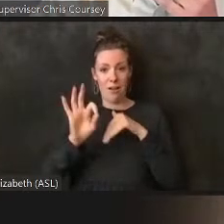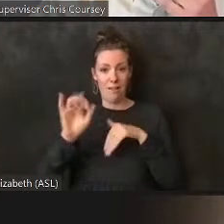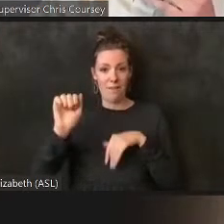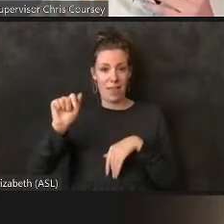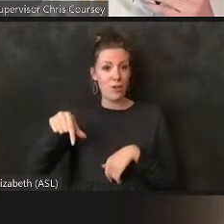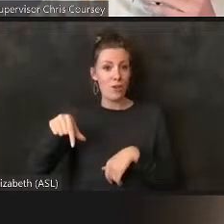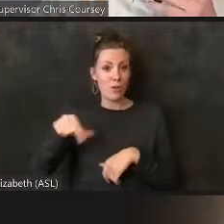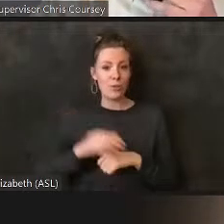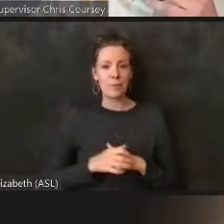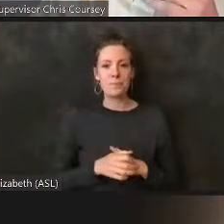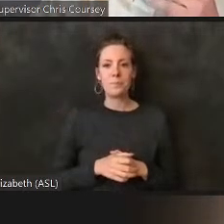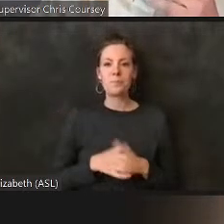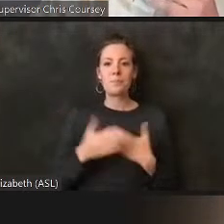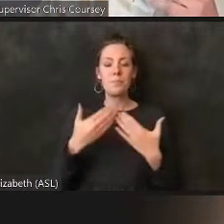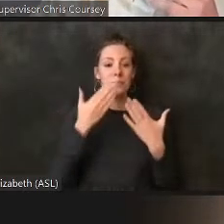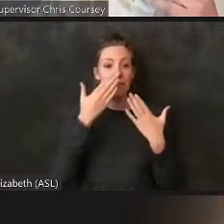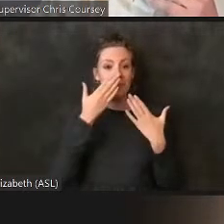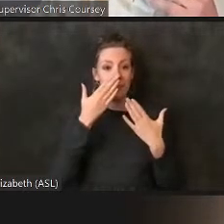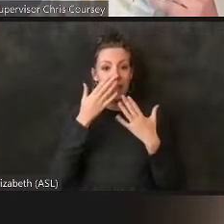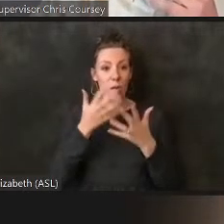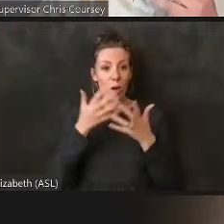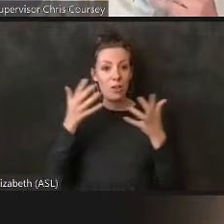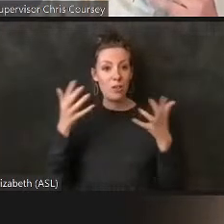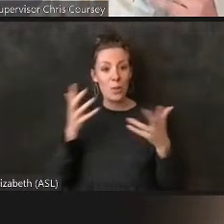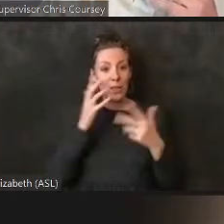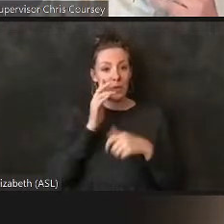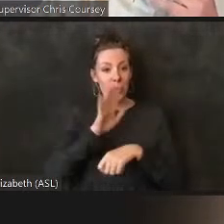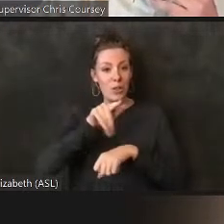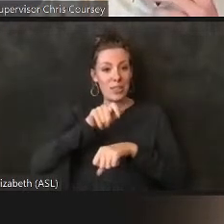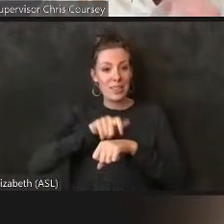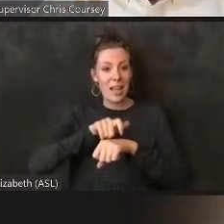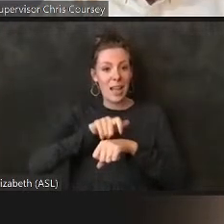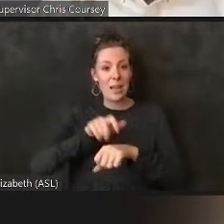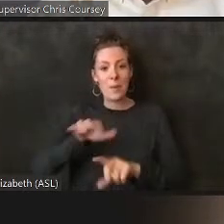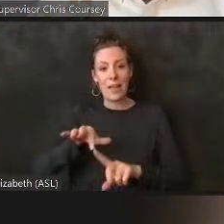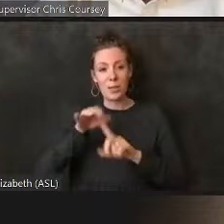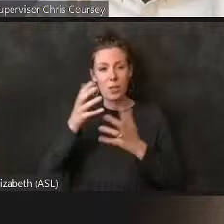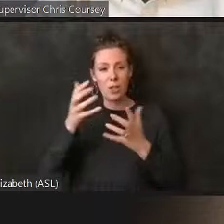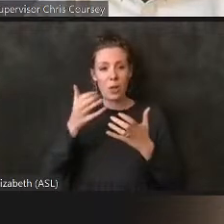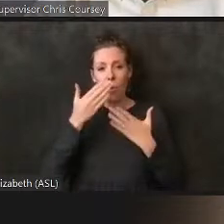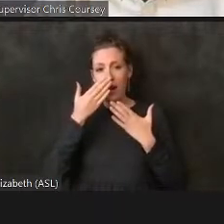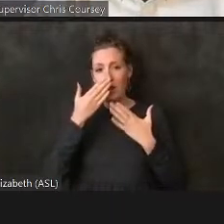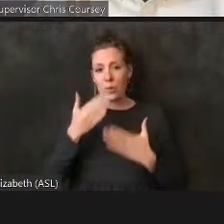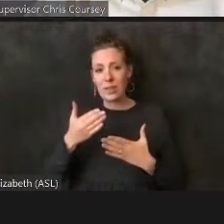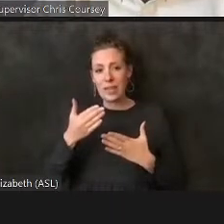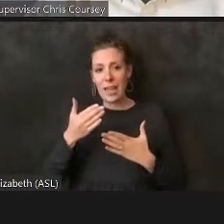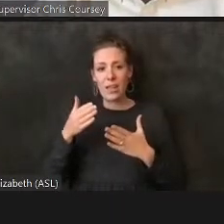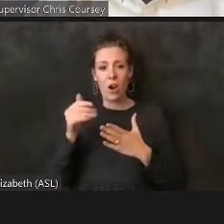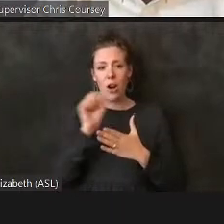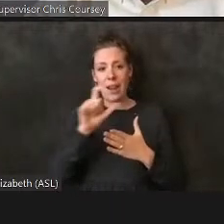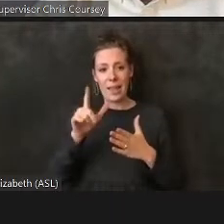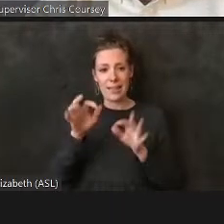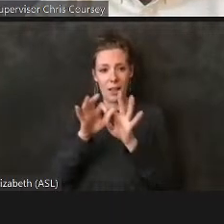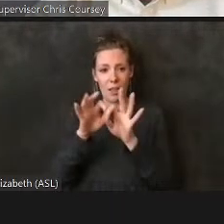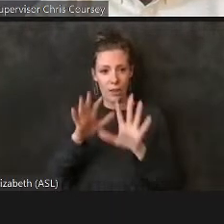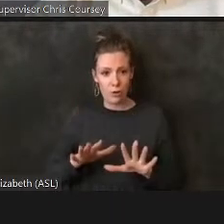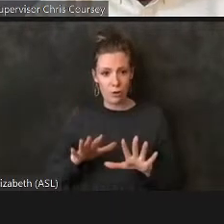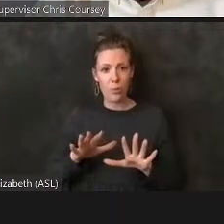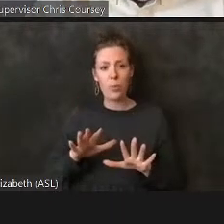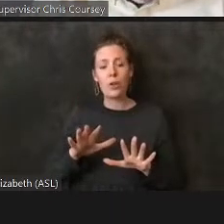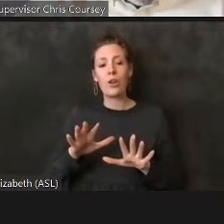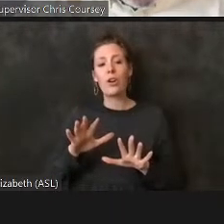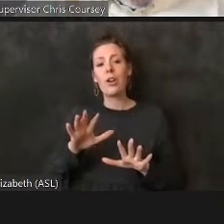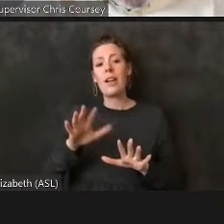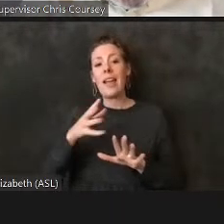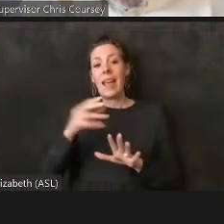question. Well, thank you all so much for your time. I especially want to thank our American Sign Language translator,